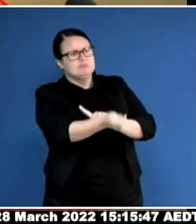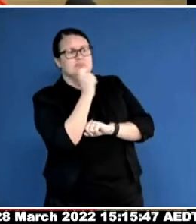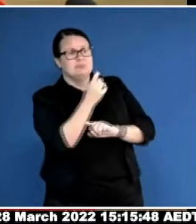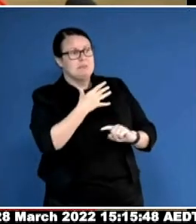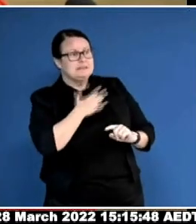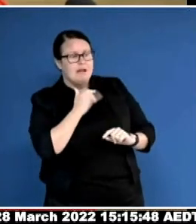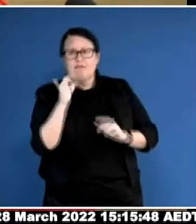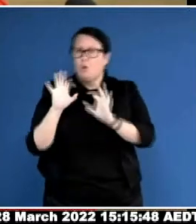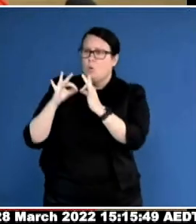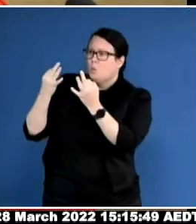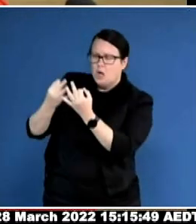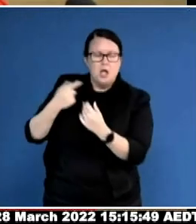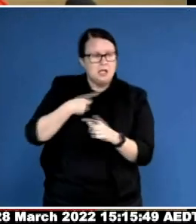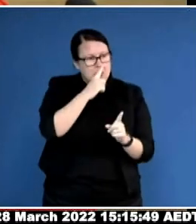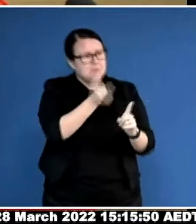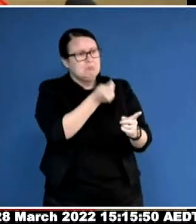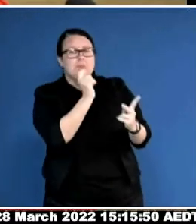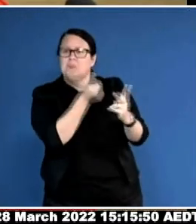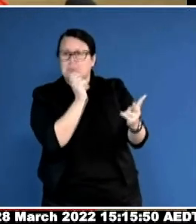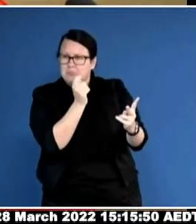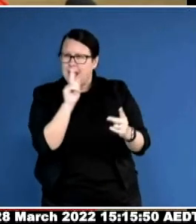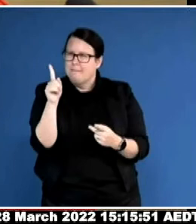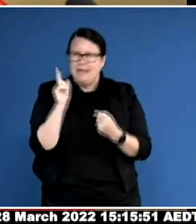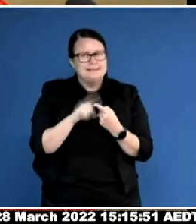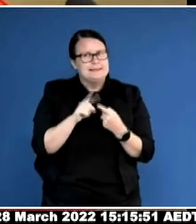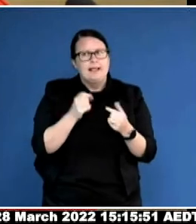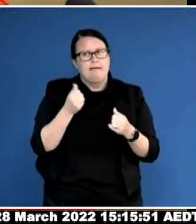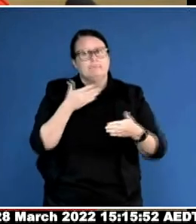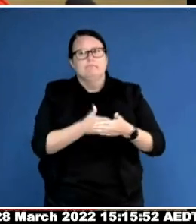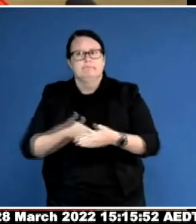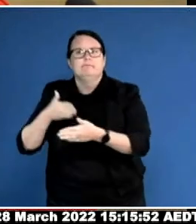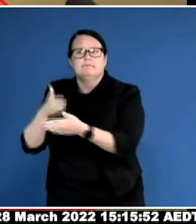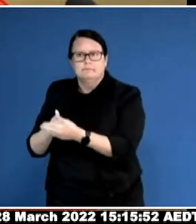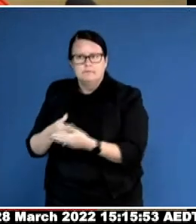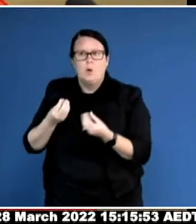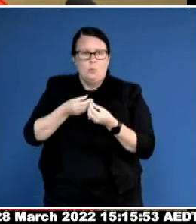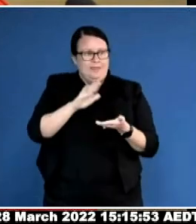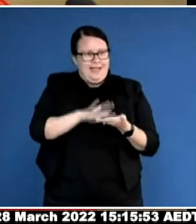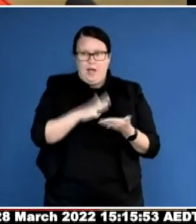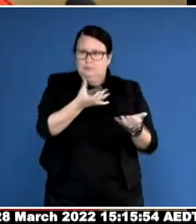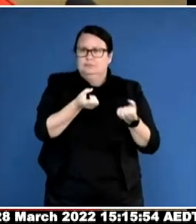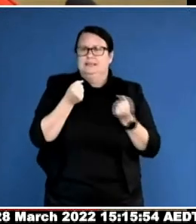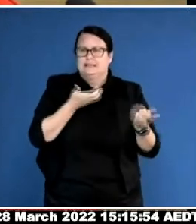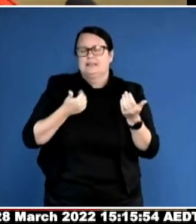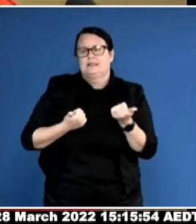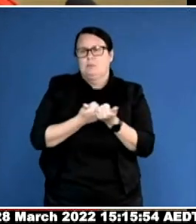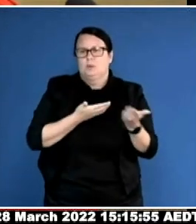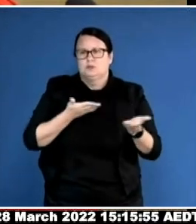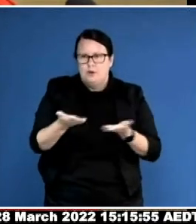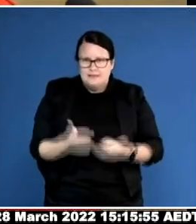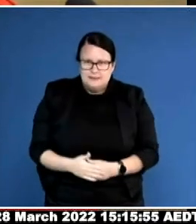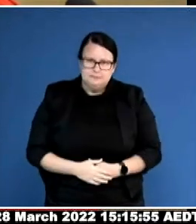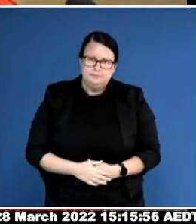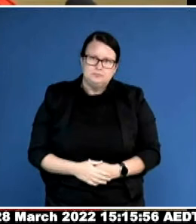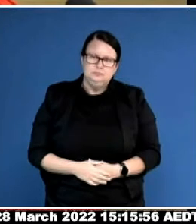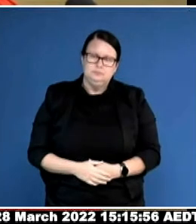teams. However, challenges remain, particularly in the delivery of support services. In the